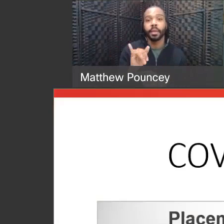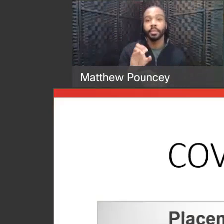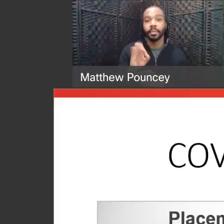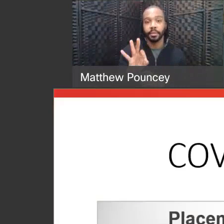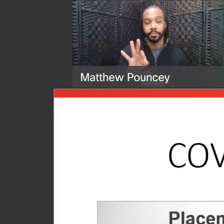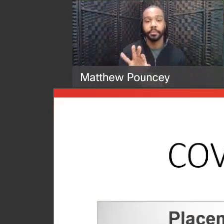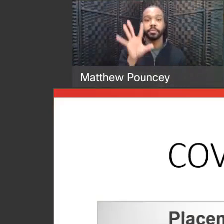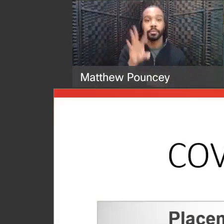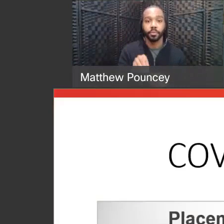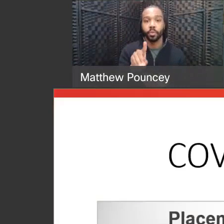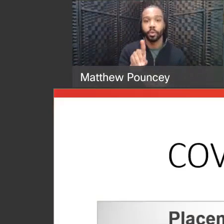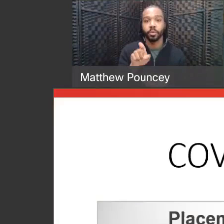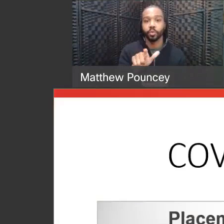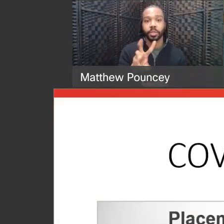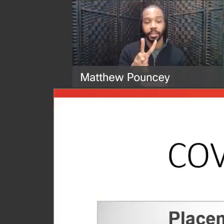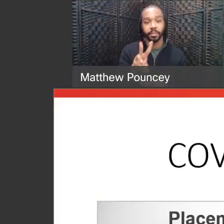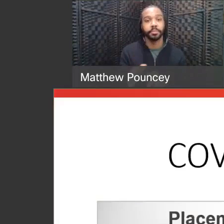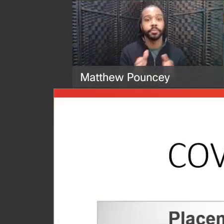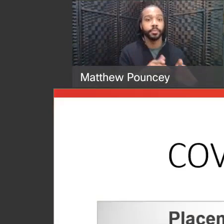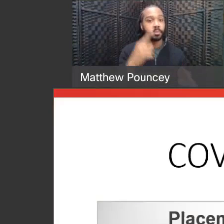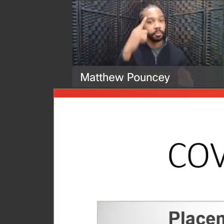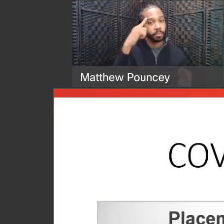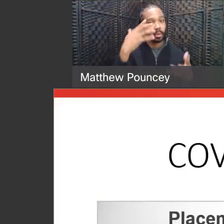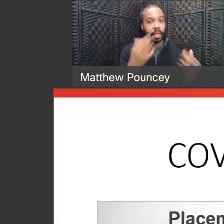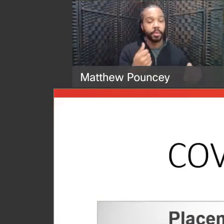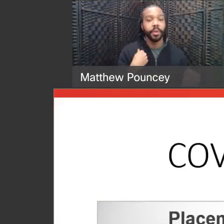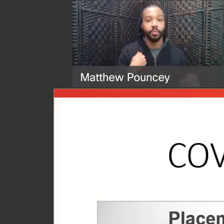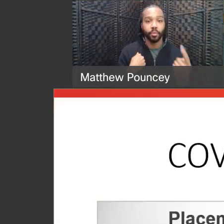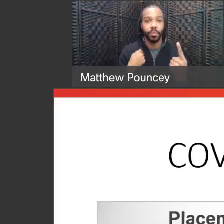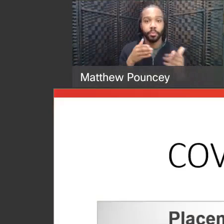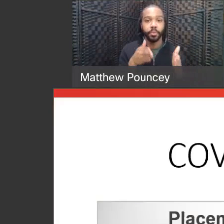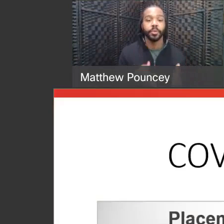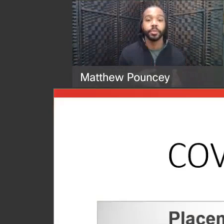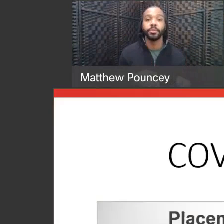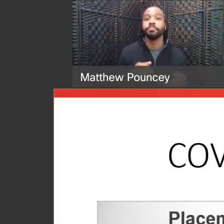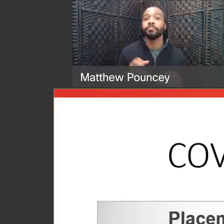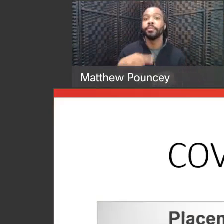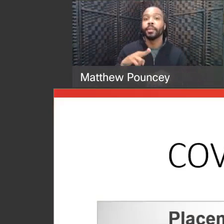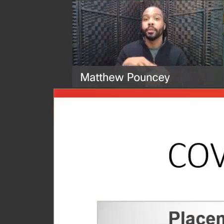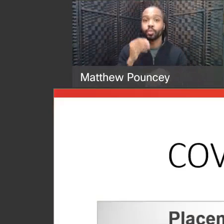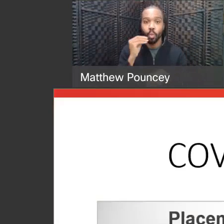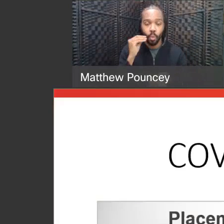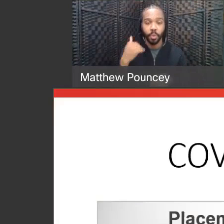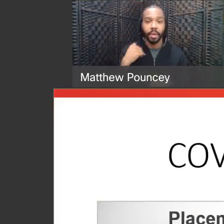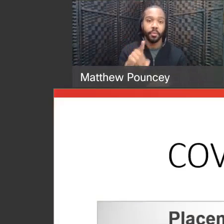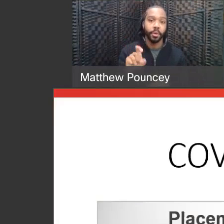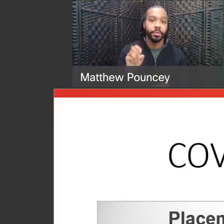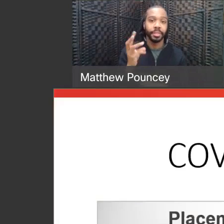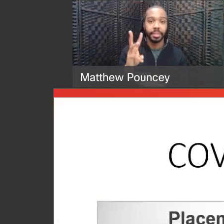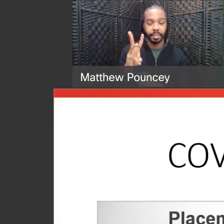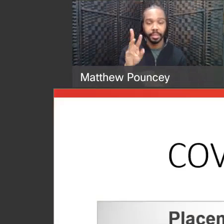facilities, 126 people. Mental health facilities, one person. Natural home, 116